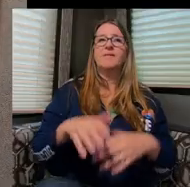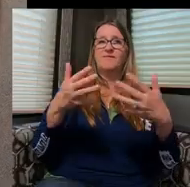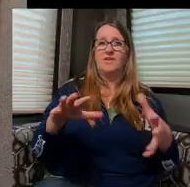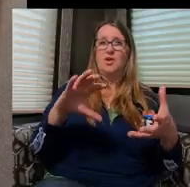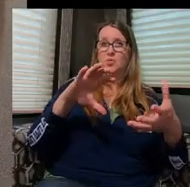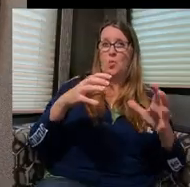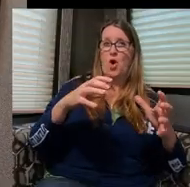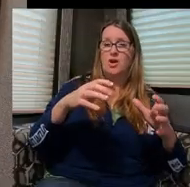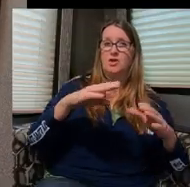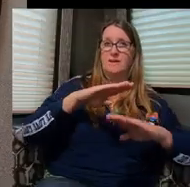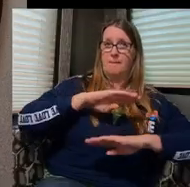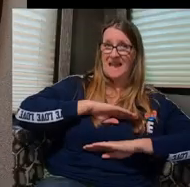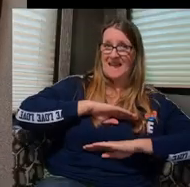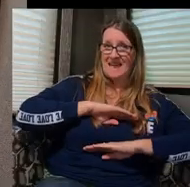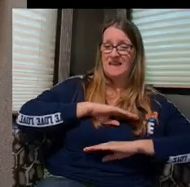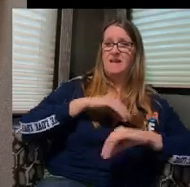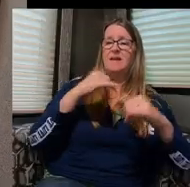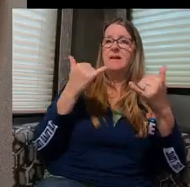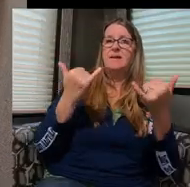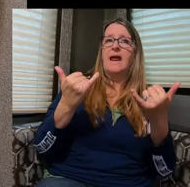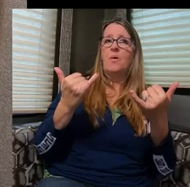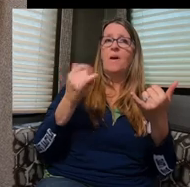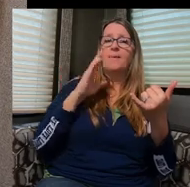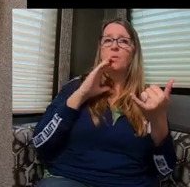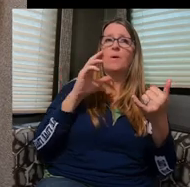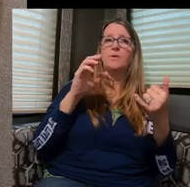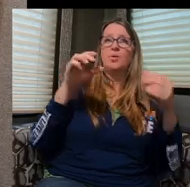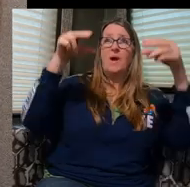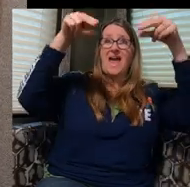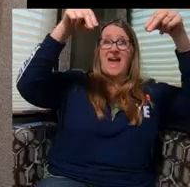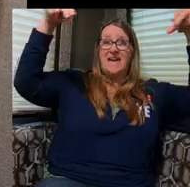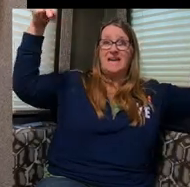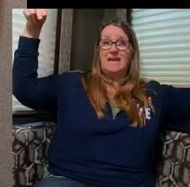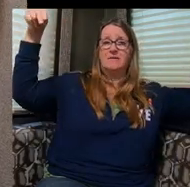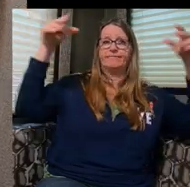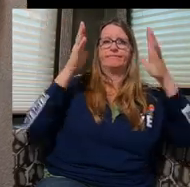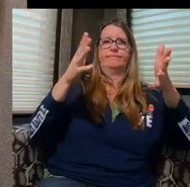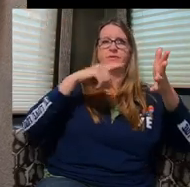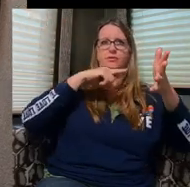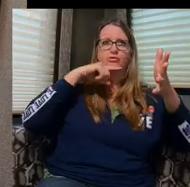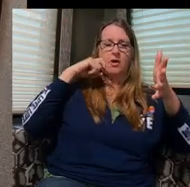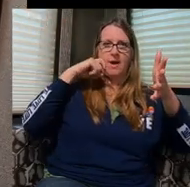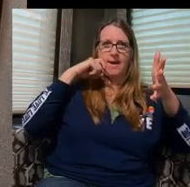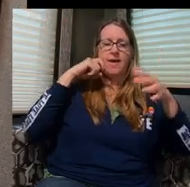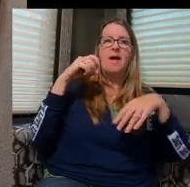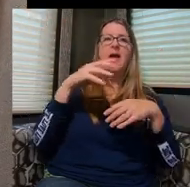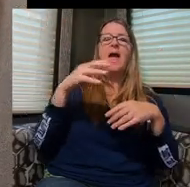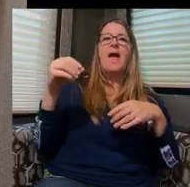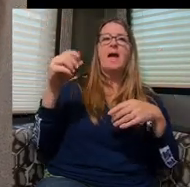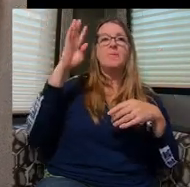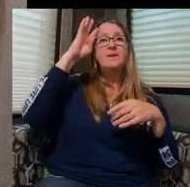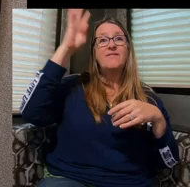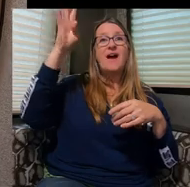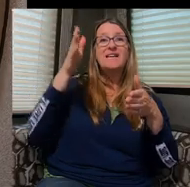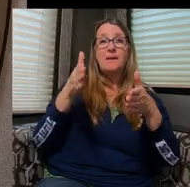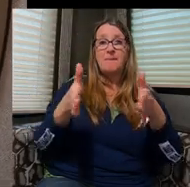We've washed the blanket and I'm going to hang it in here and we're going to dry it. And